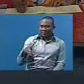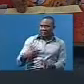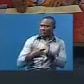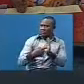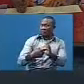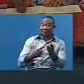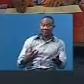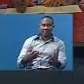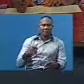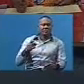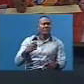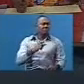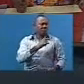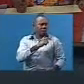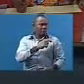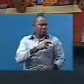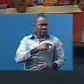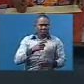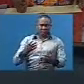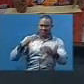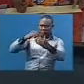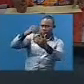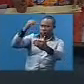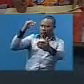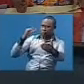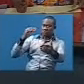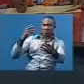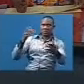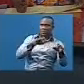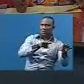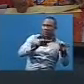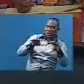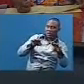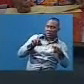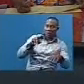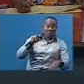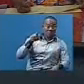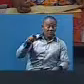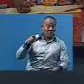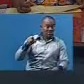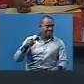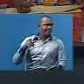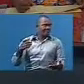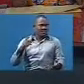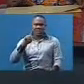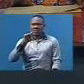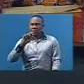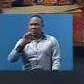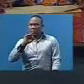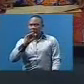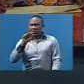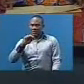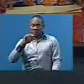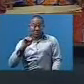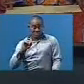display of police equipment and movement that help up attention from the police depot at Tesano through the